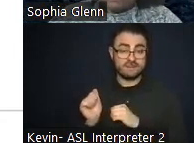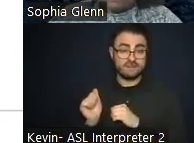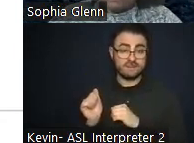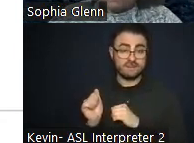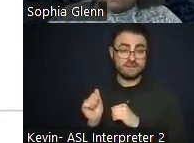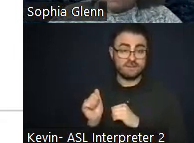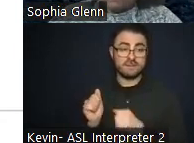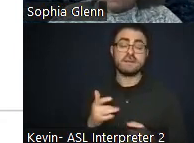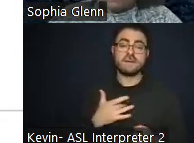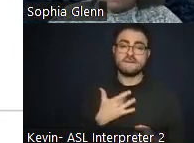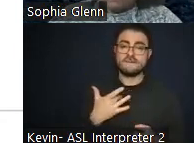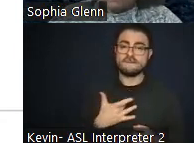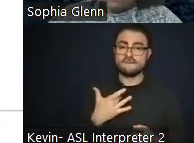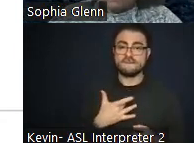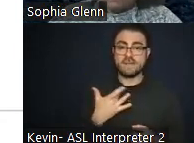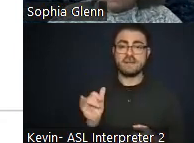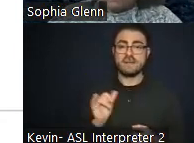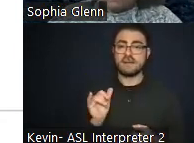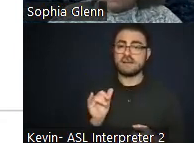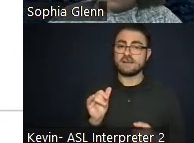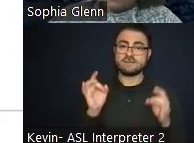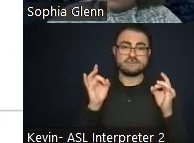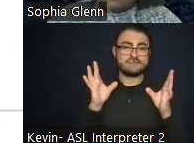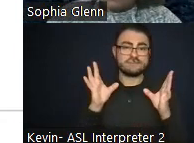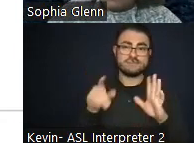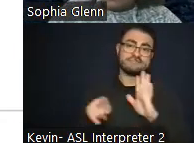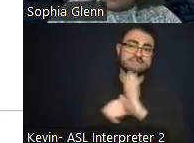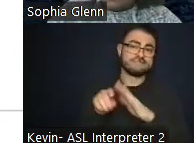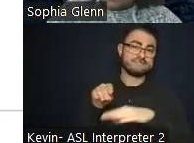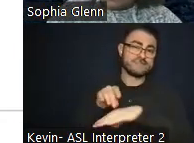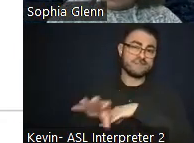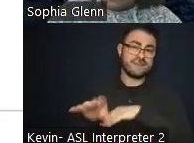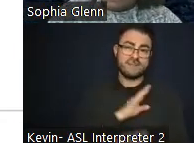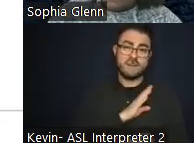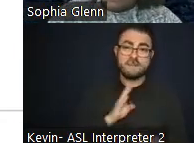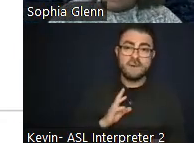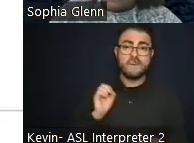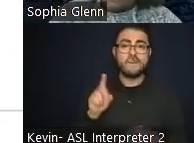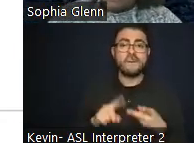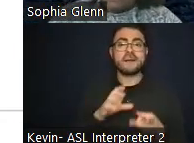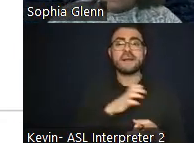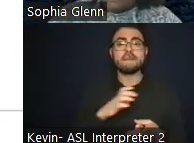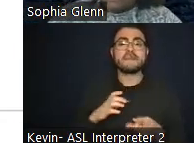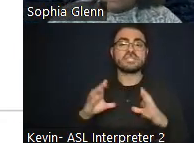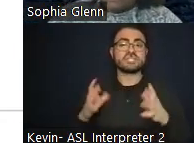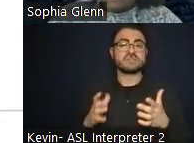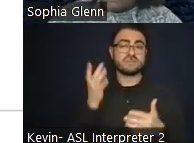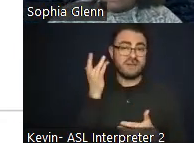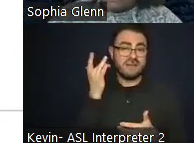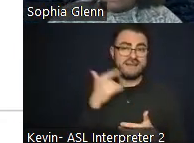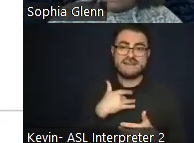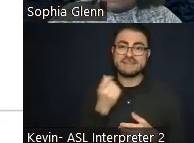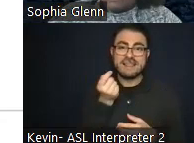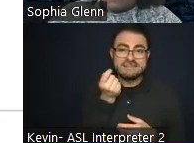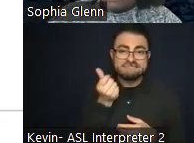I am definitely detrimental to the board or to the commission, because we have so little time to